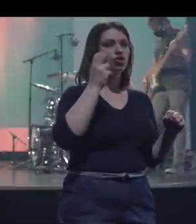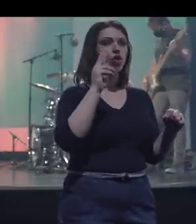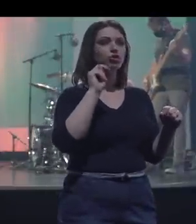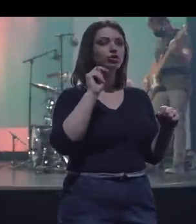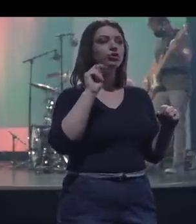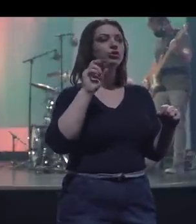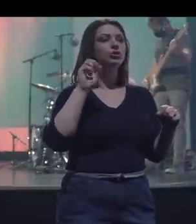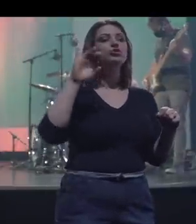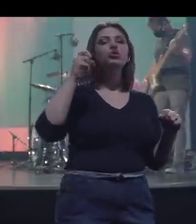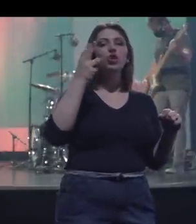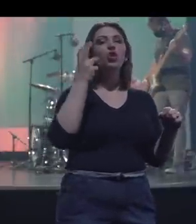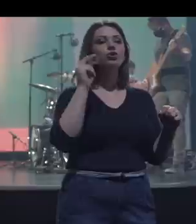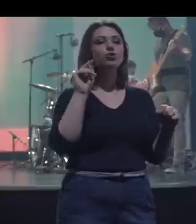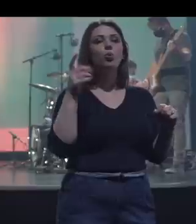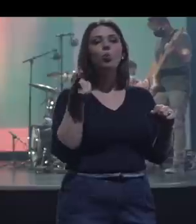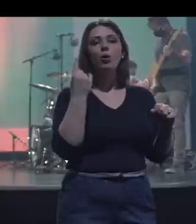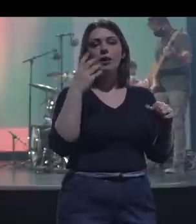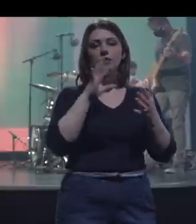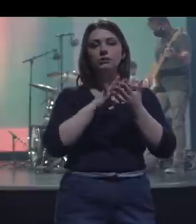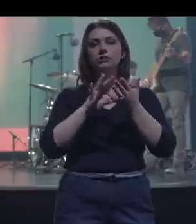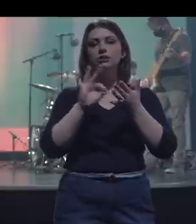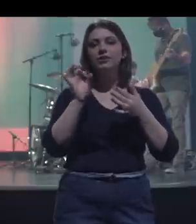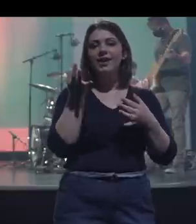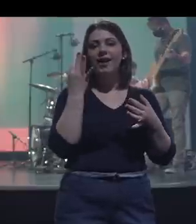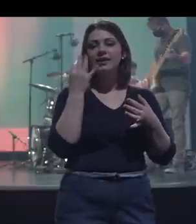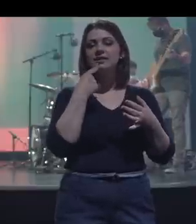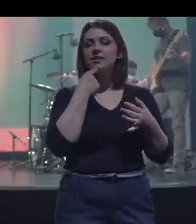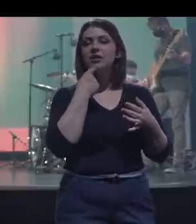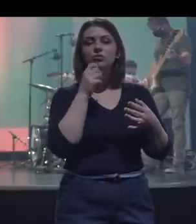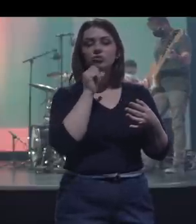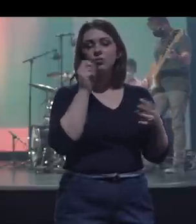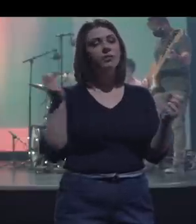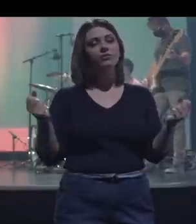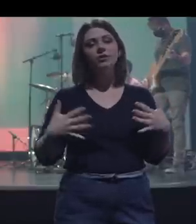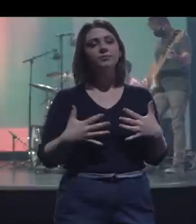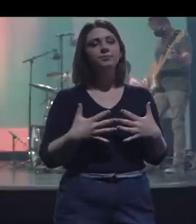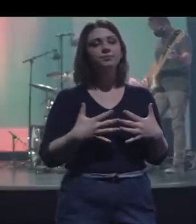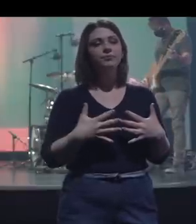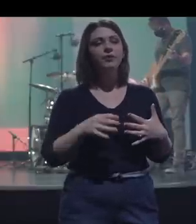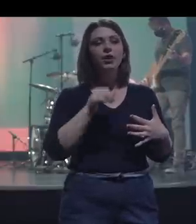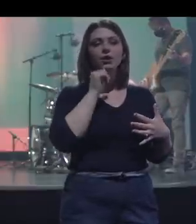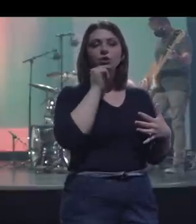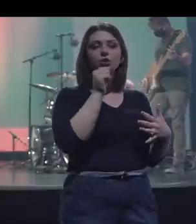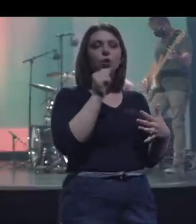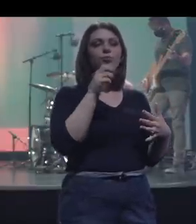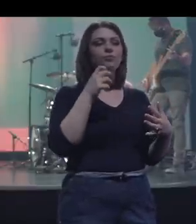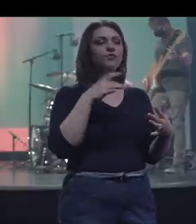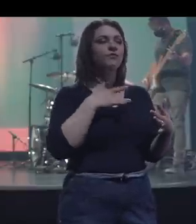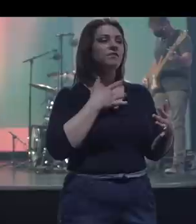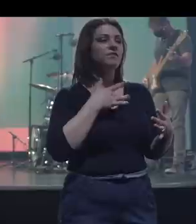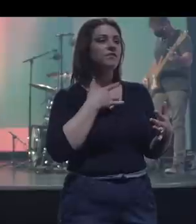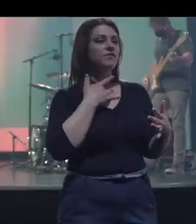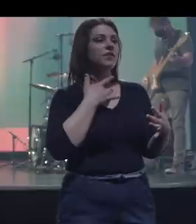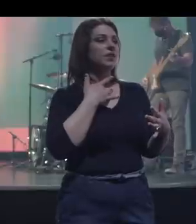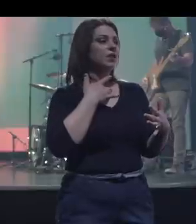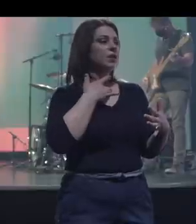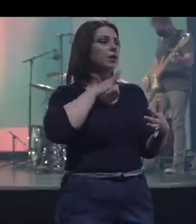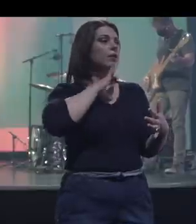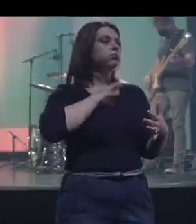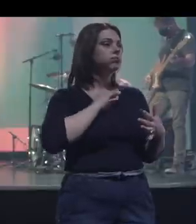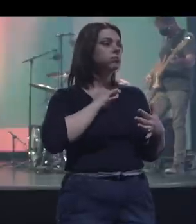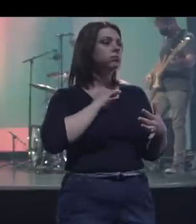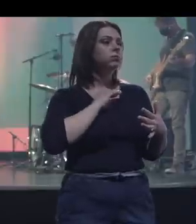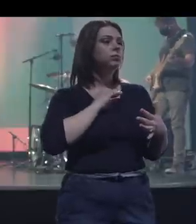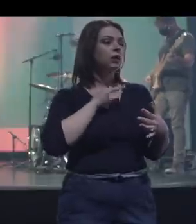Joshua 1:9 says, do not be afraid, do not be discouraged, because